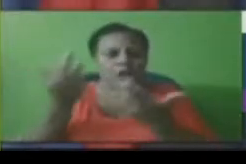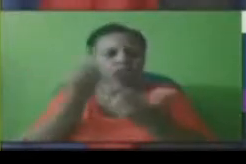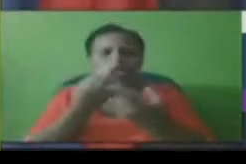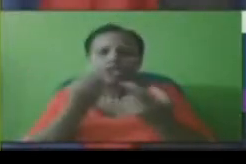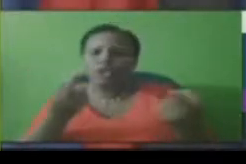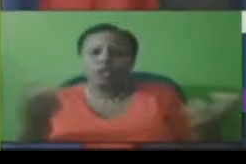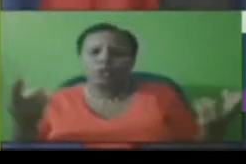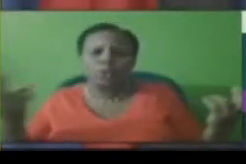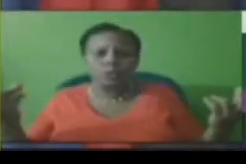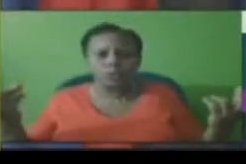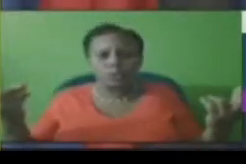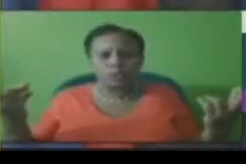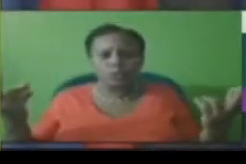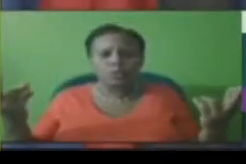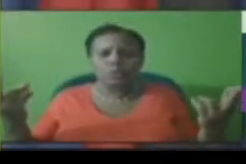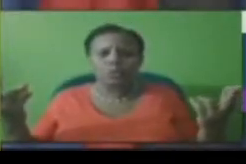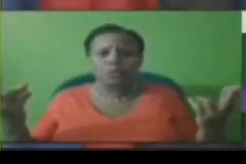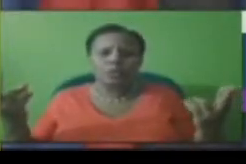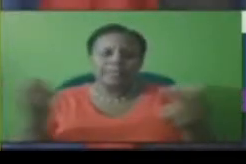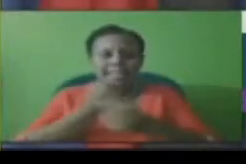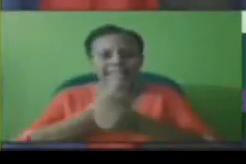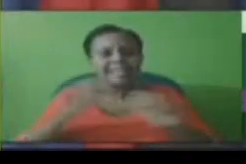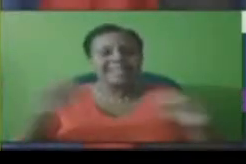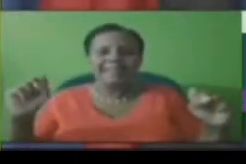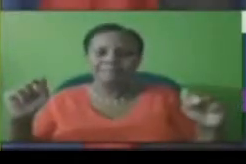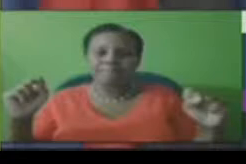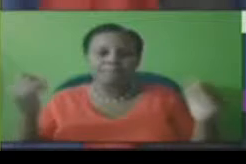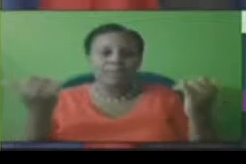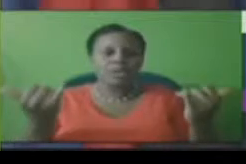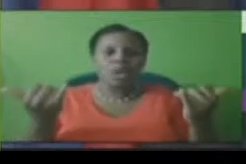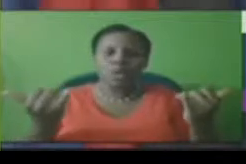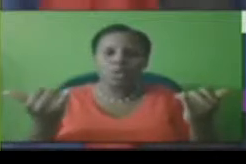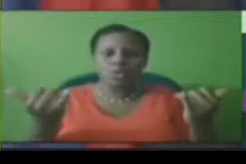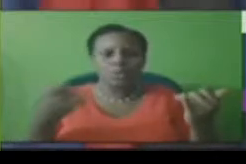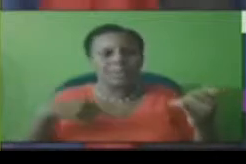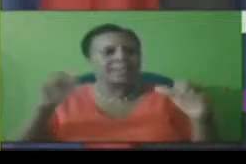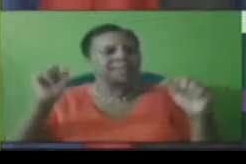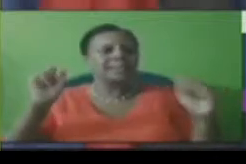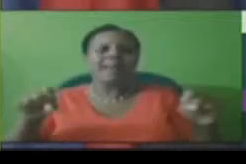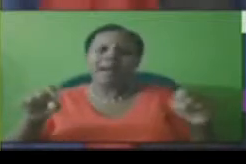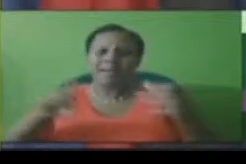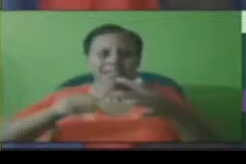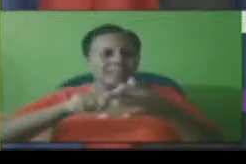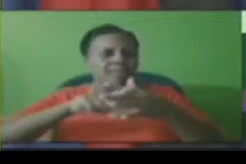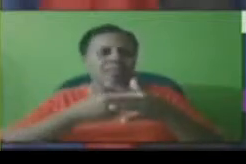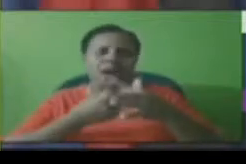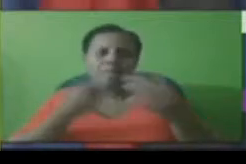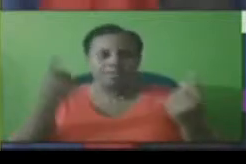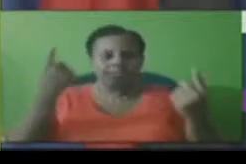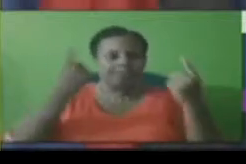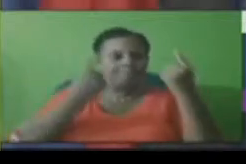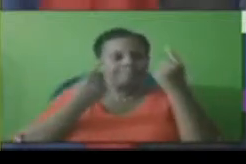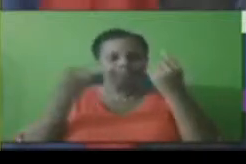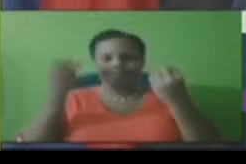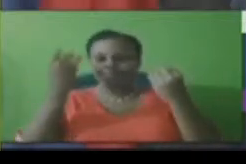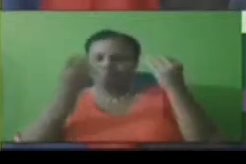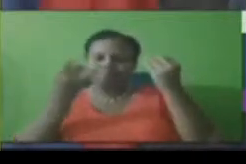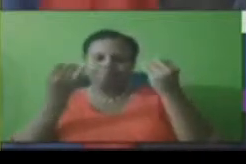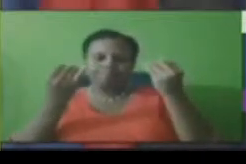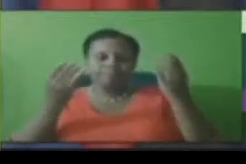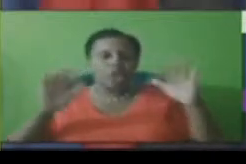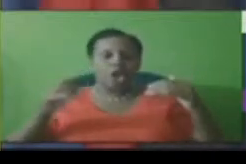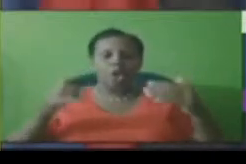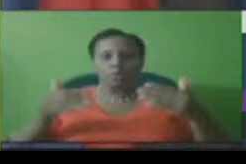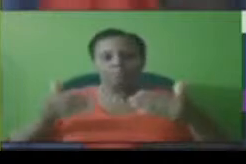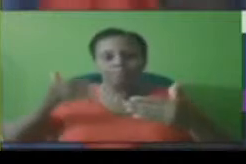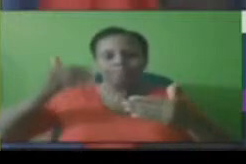to begin to take serious look at where do we go from here. And you will be advised as we have